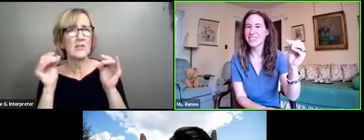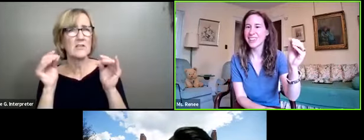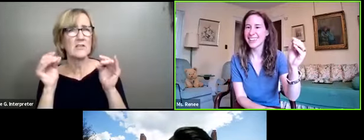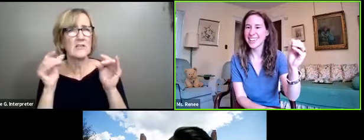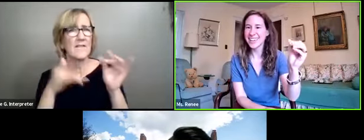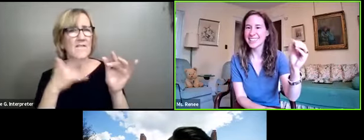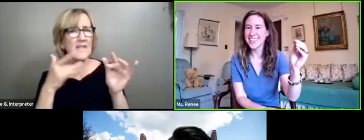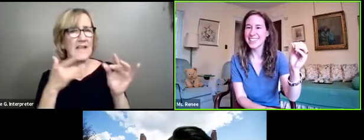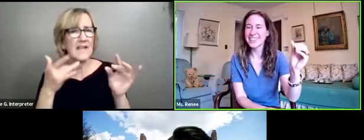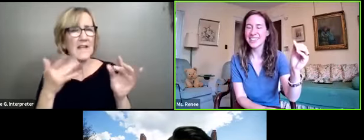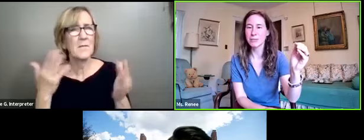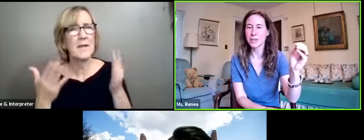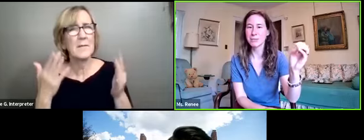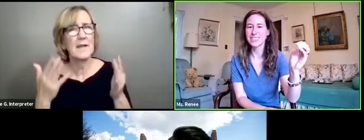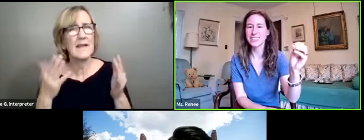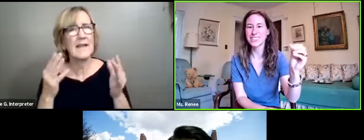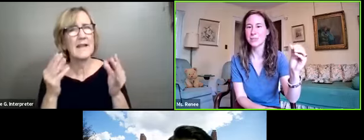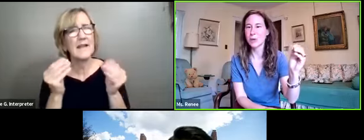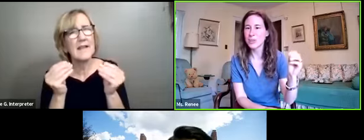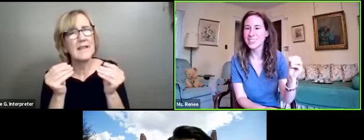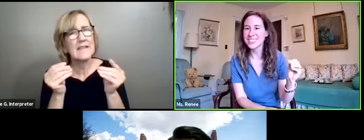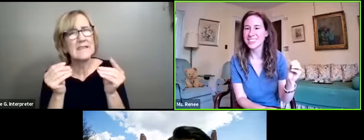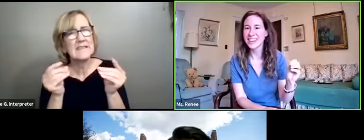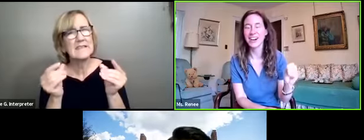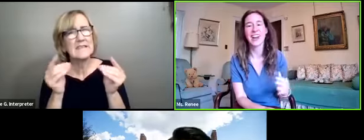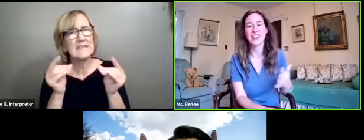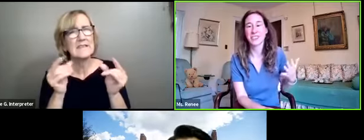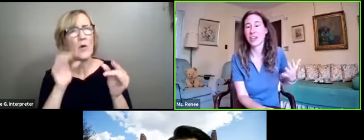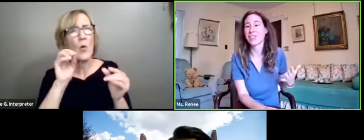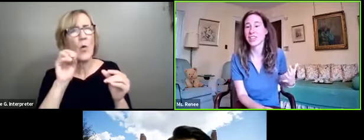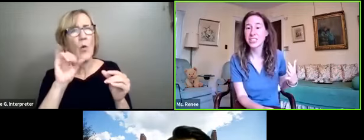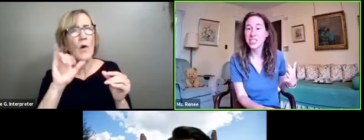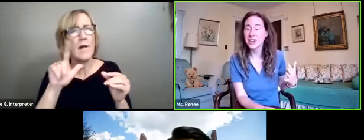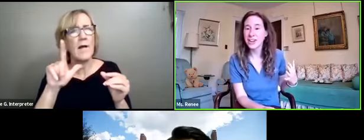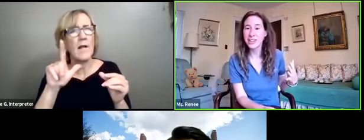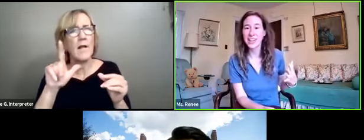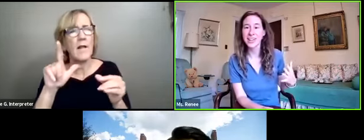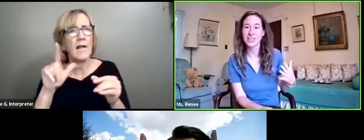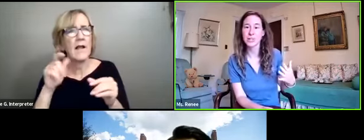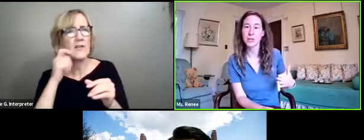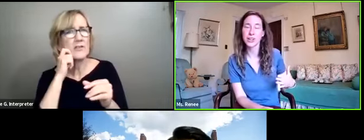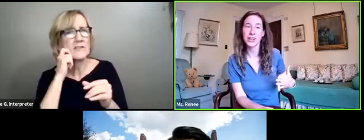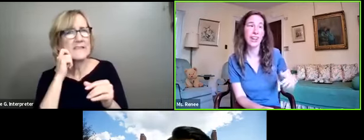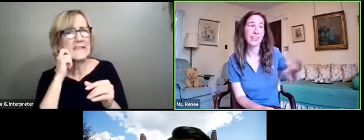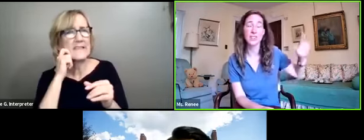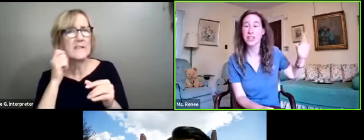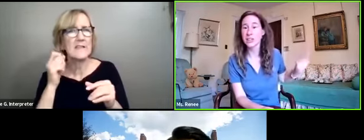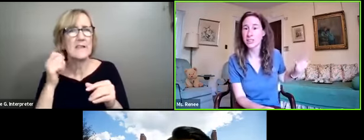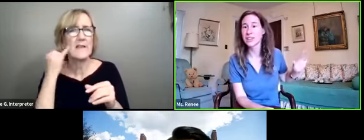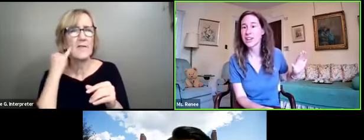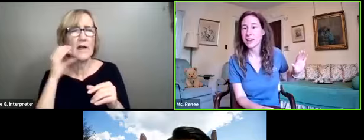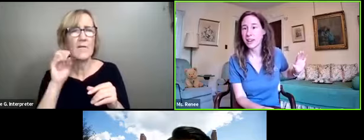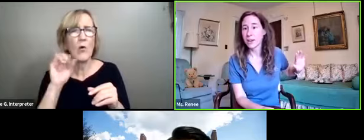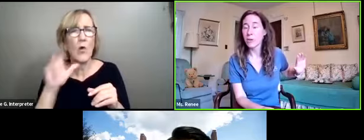kind of like they kind of slide a little bit because there's some oils in there. And if you have any dirt on your hands or oil and you